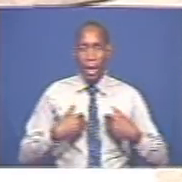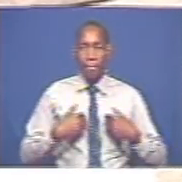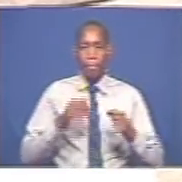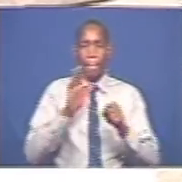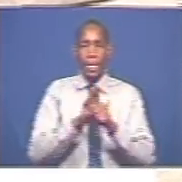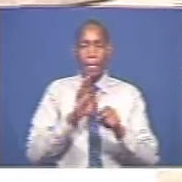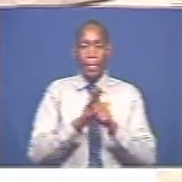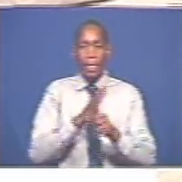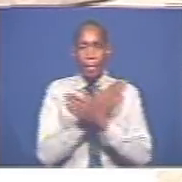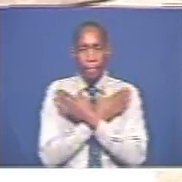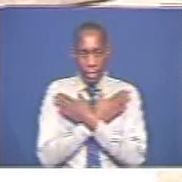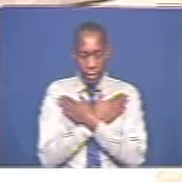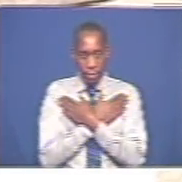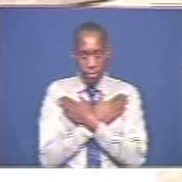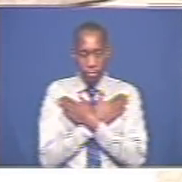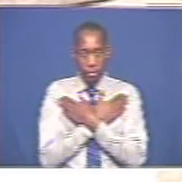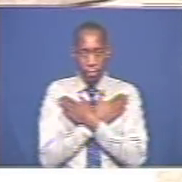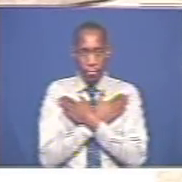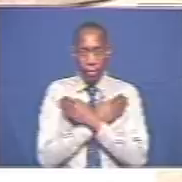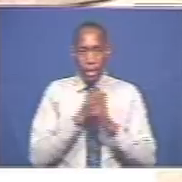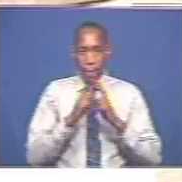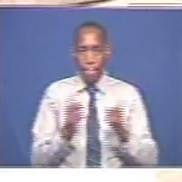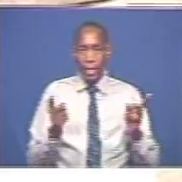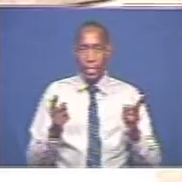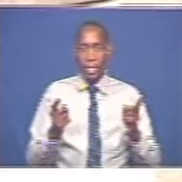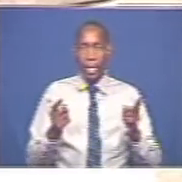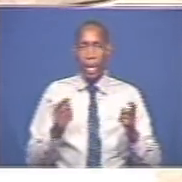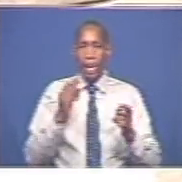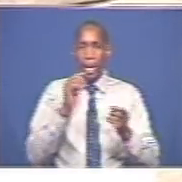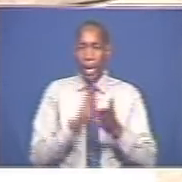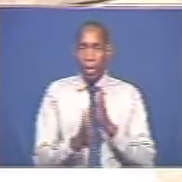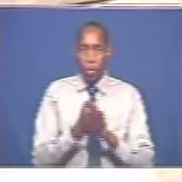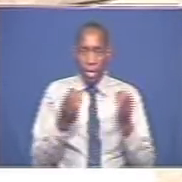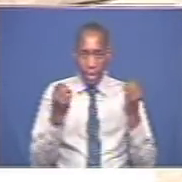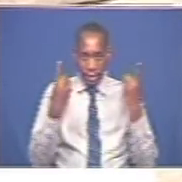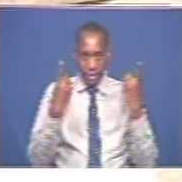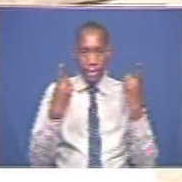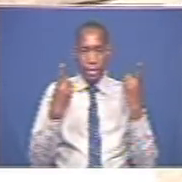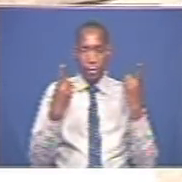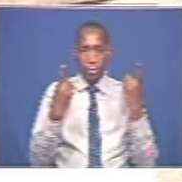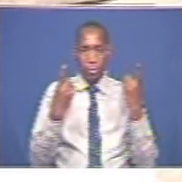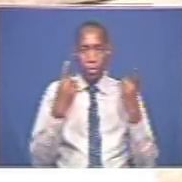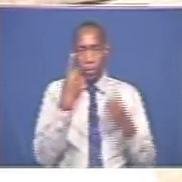your circle calling themselves friends, but then they have zero understanding on who you are.